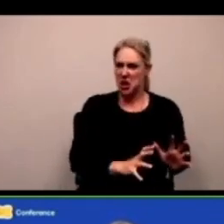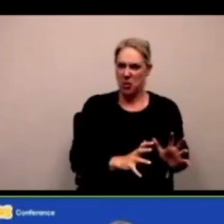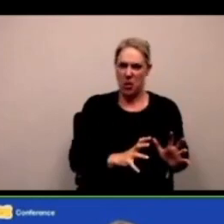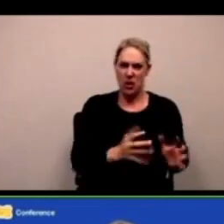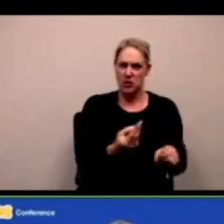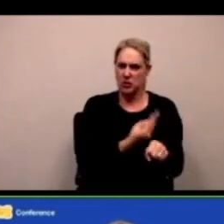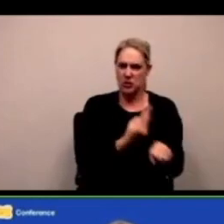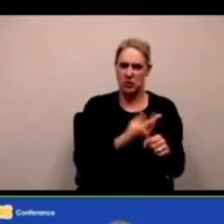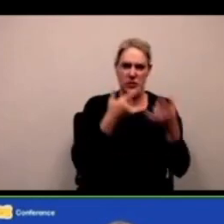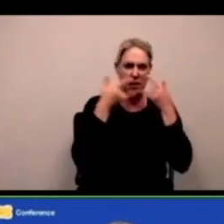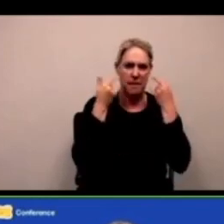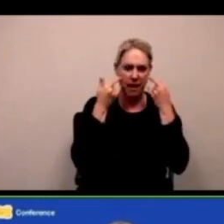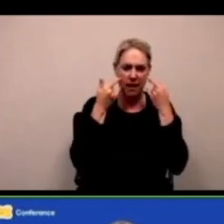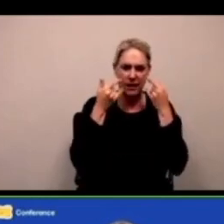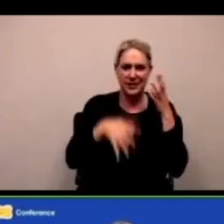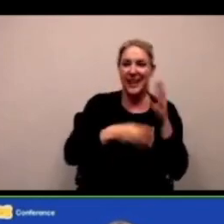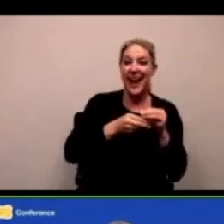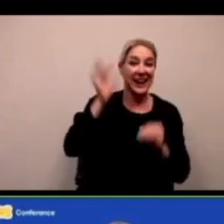hair.